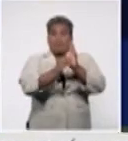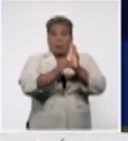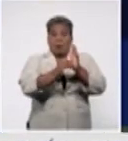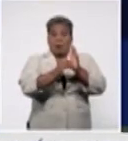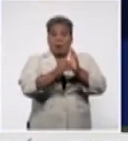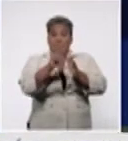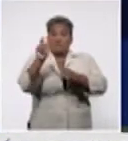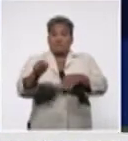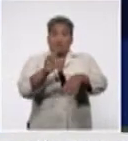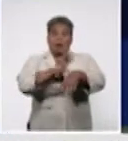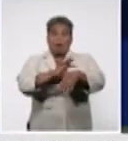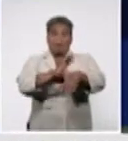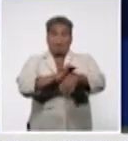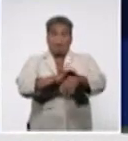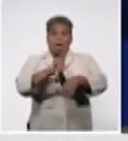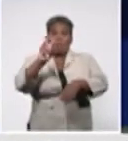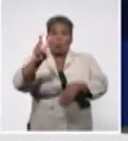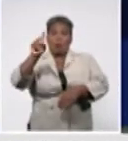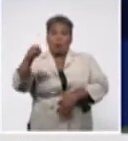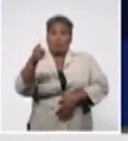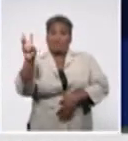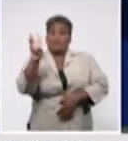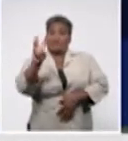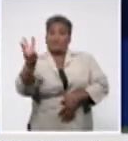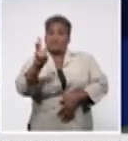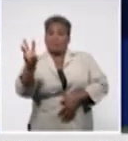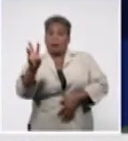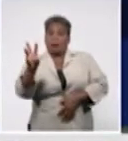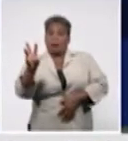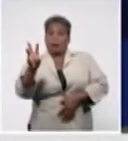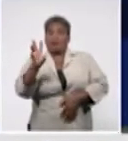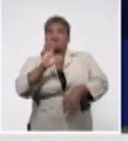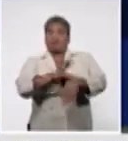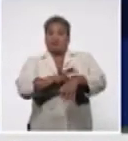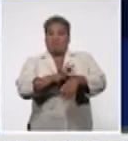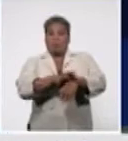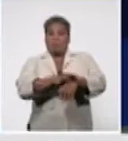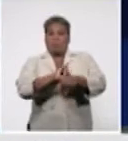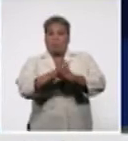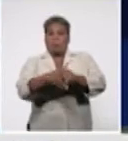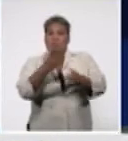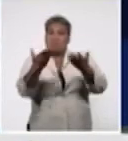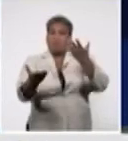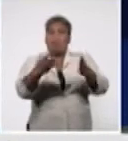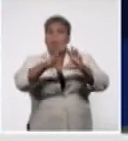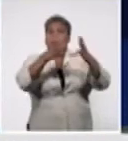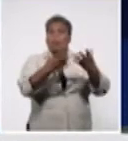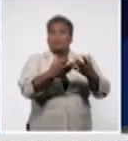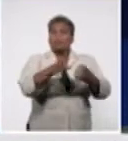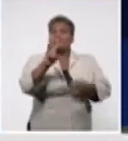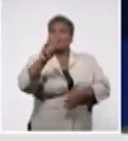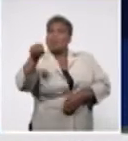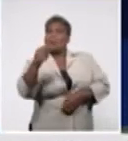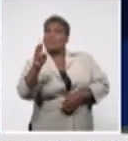means that the island has a mortality rate of 2.33% in opposition to the global rate